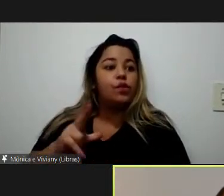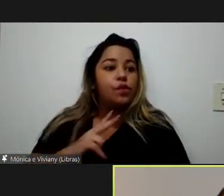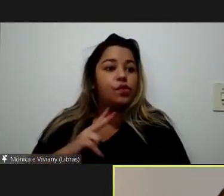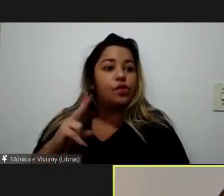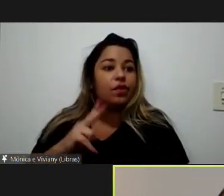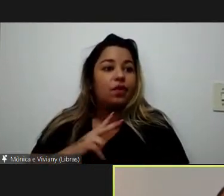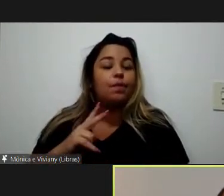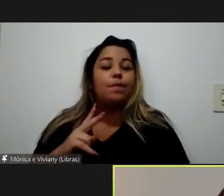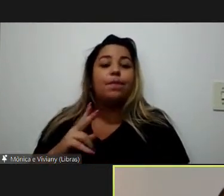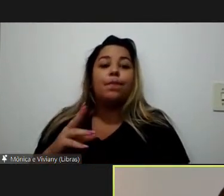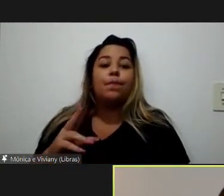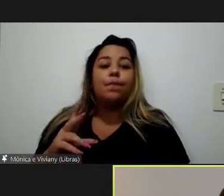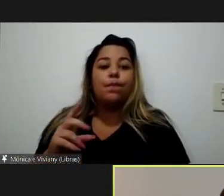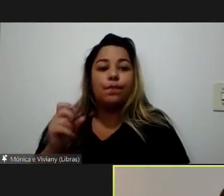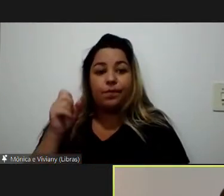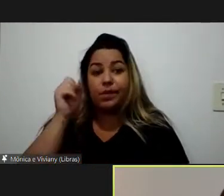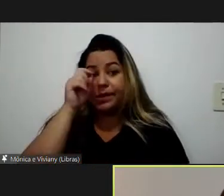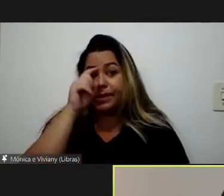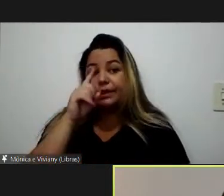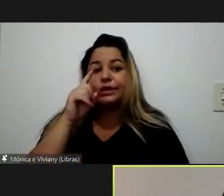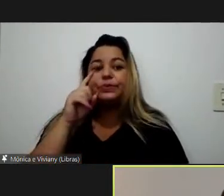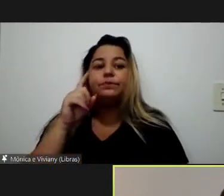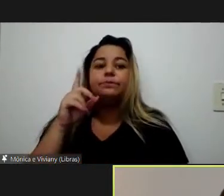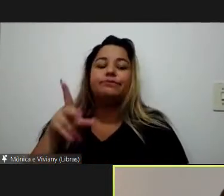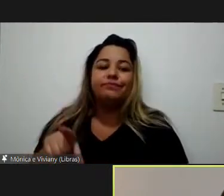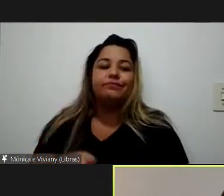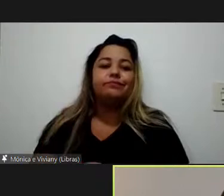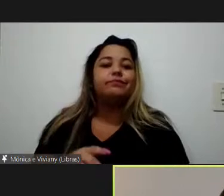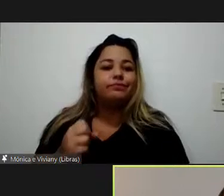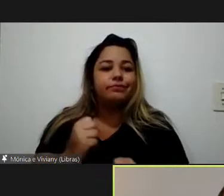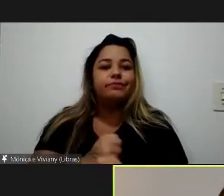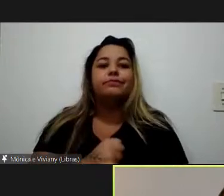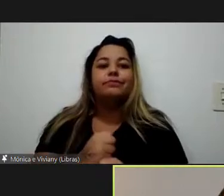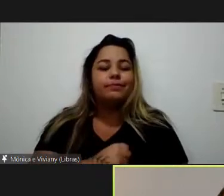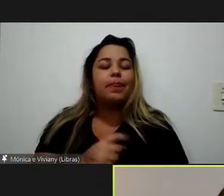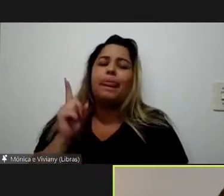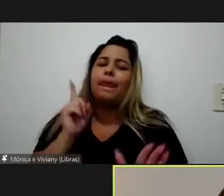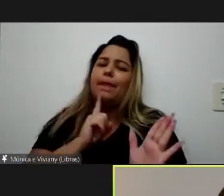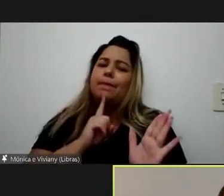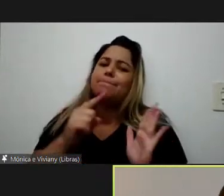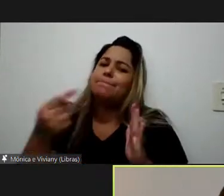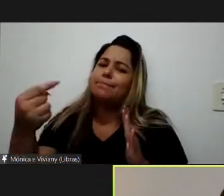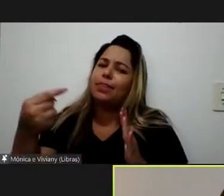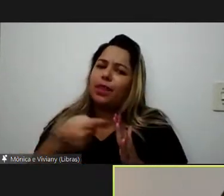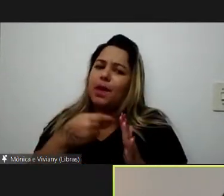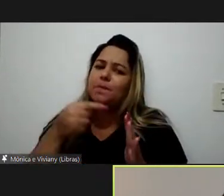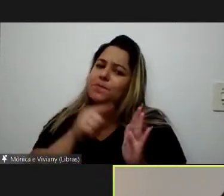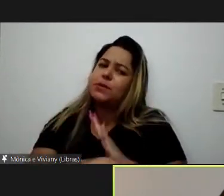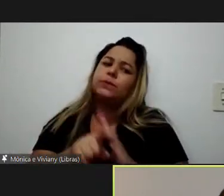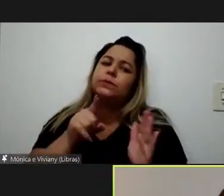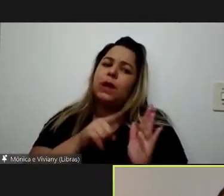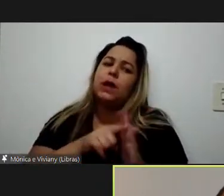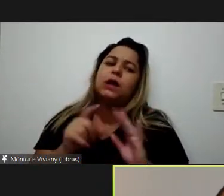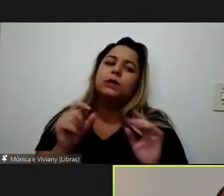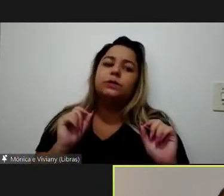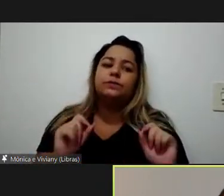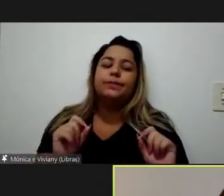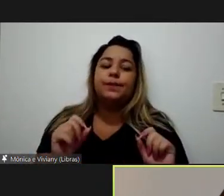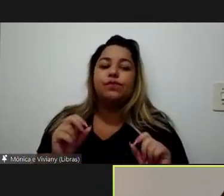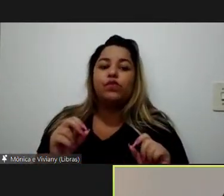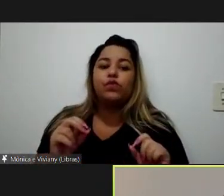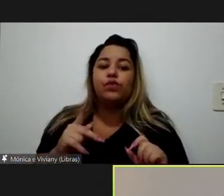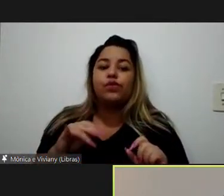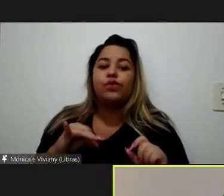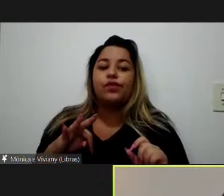years, and whenever I was asked by patients what they can do to have a better diet, I've advised